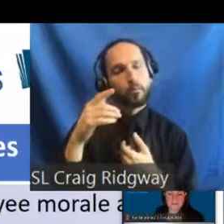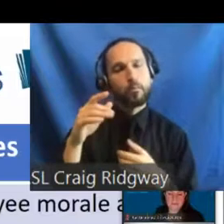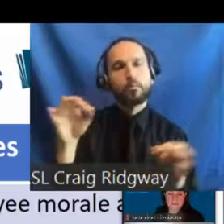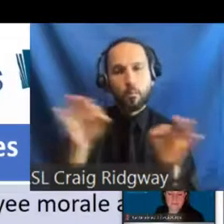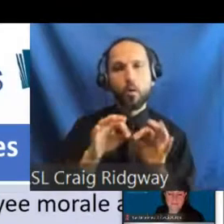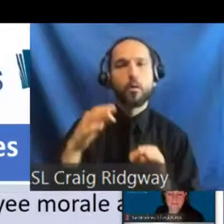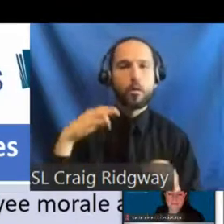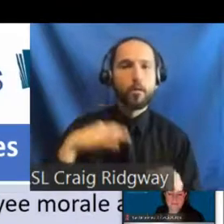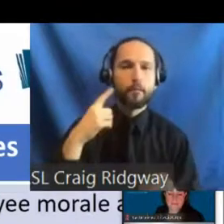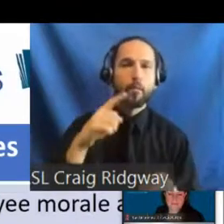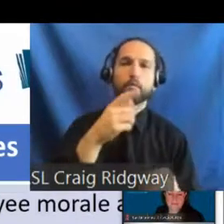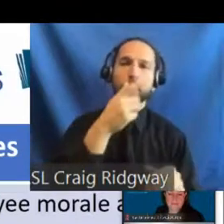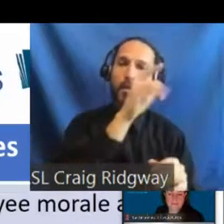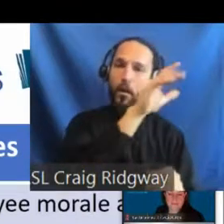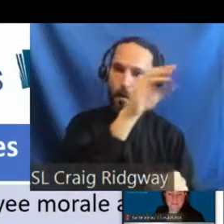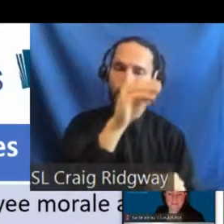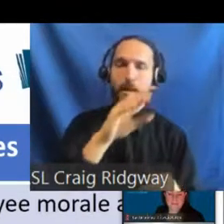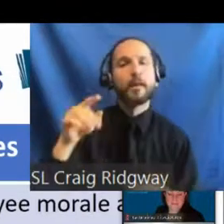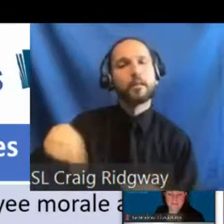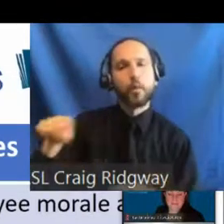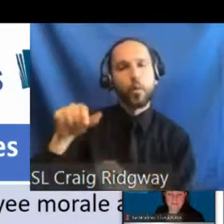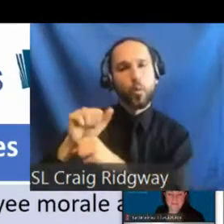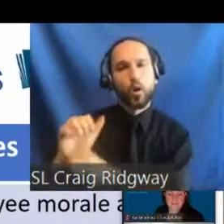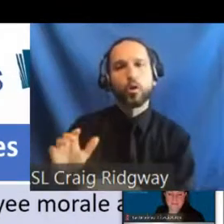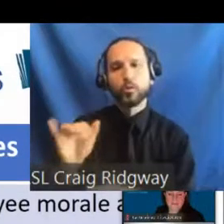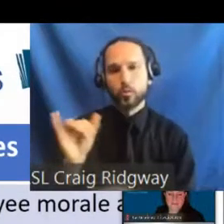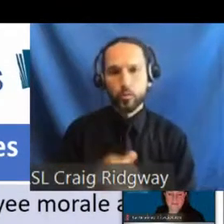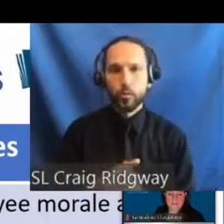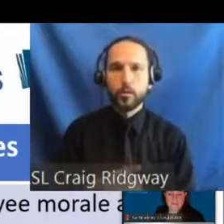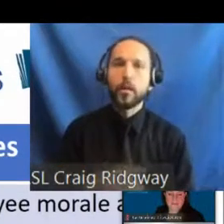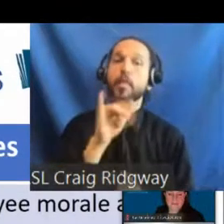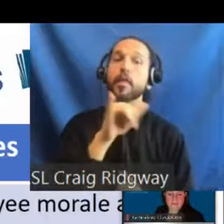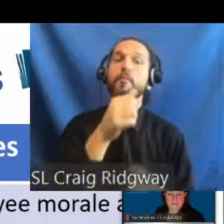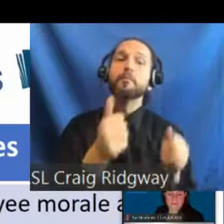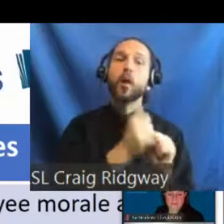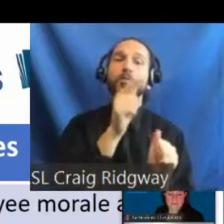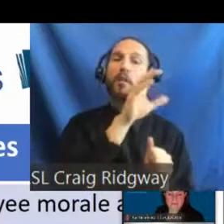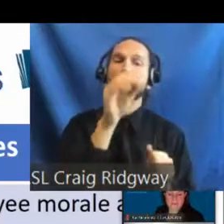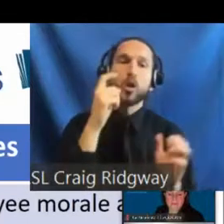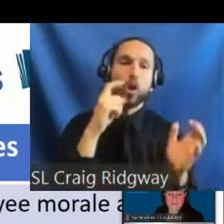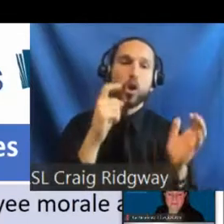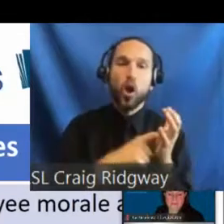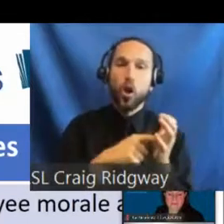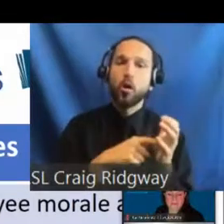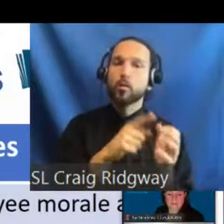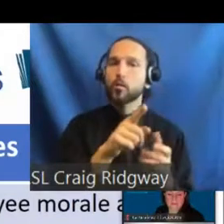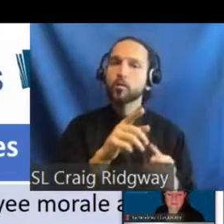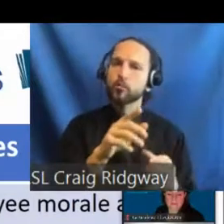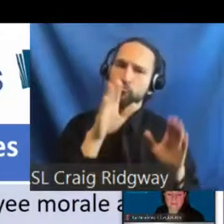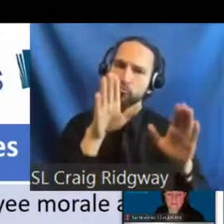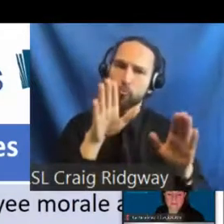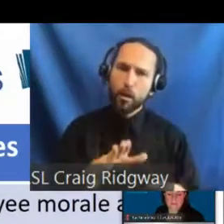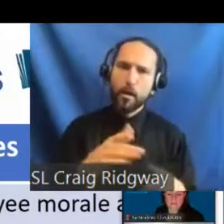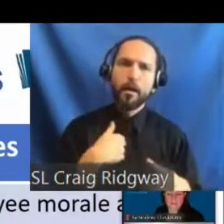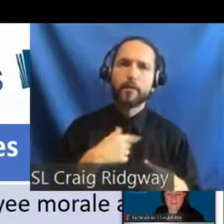the employer and employees. Employers have noted employees with autism demonstrate great aptitude for